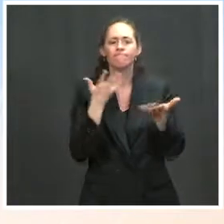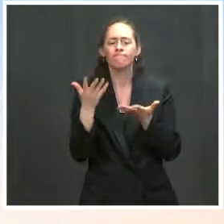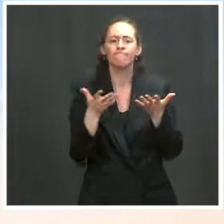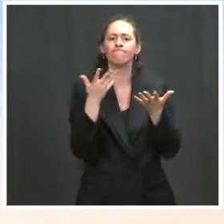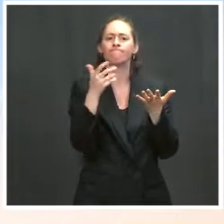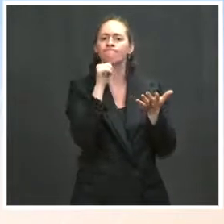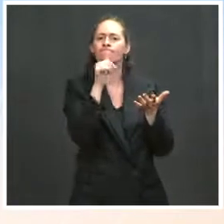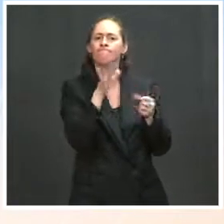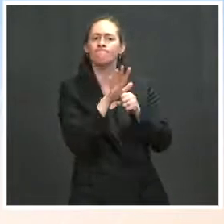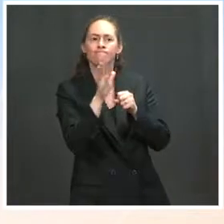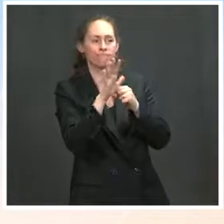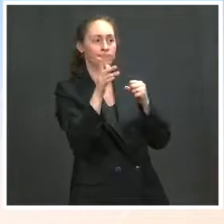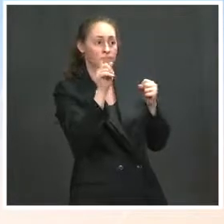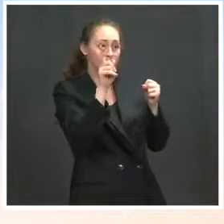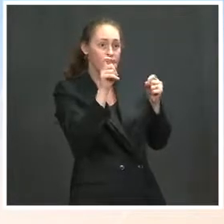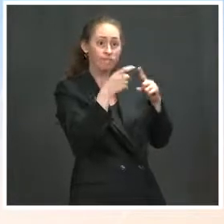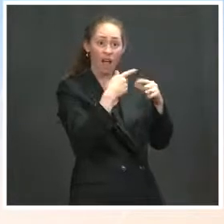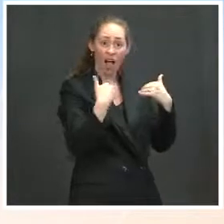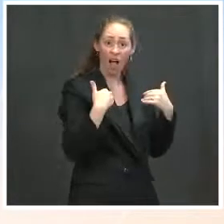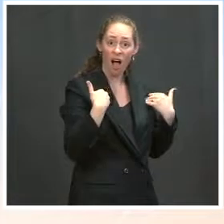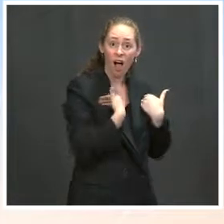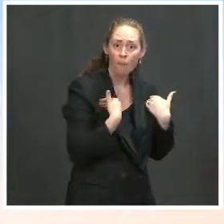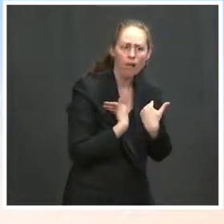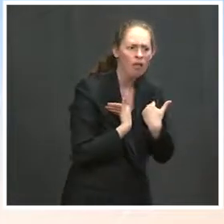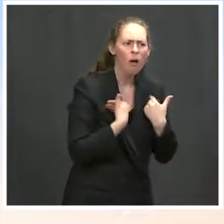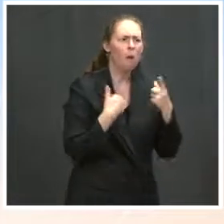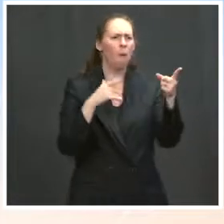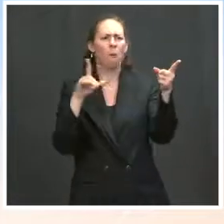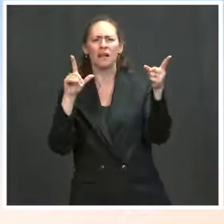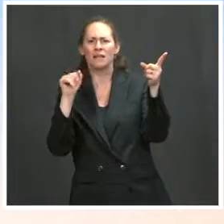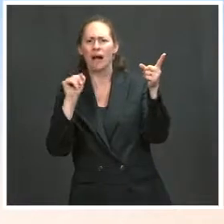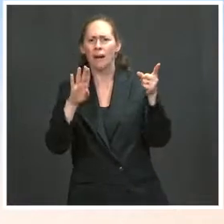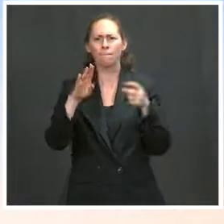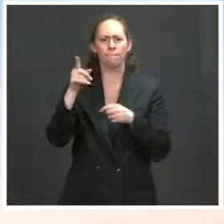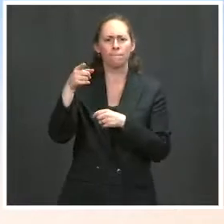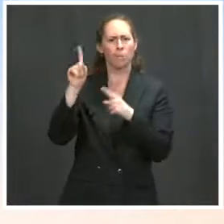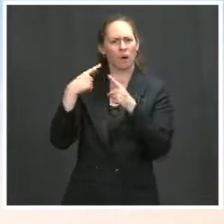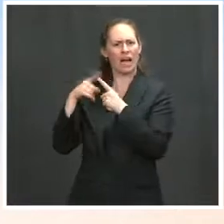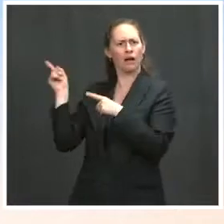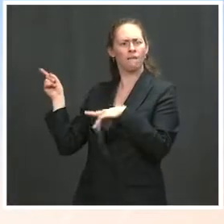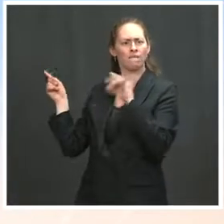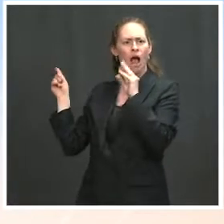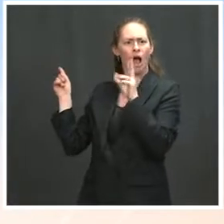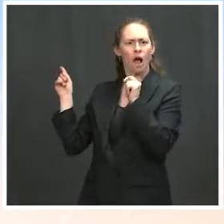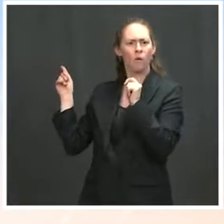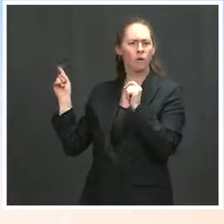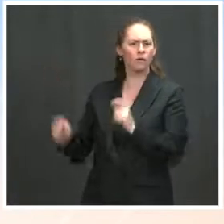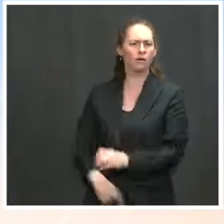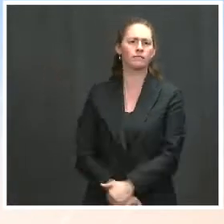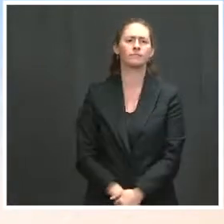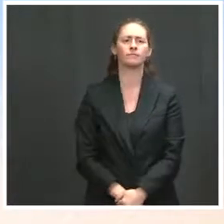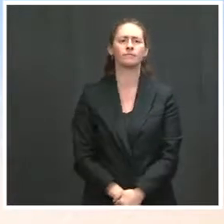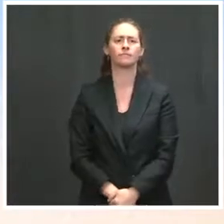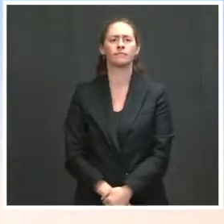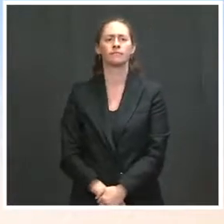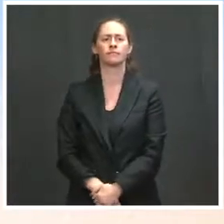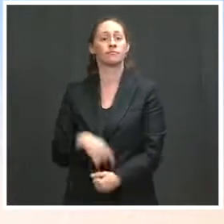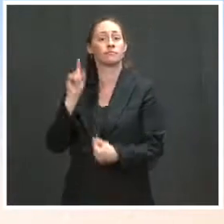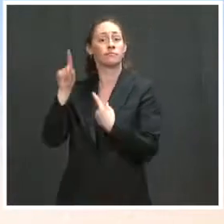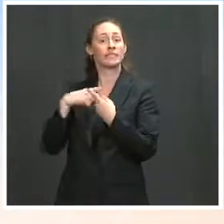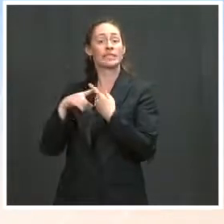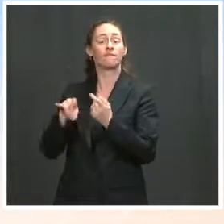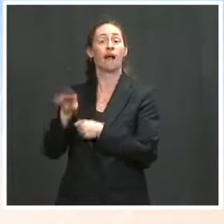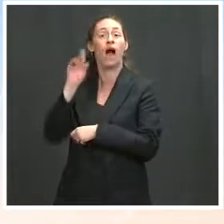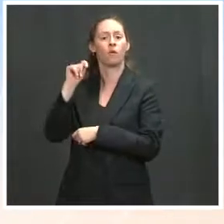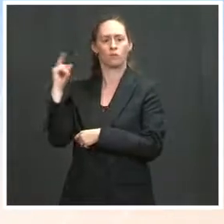host that caused this or a lab accident? Well, from just his readout, it said that he learned about it a month ago, so I don't have